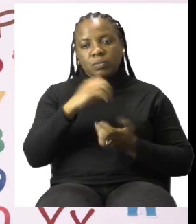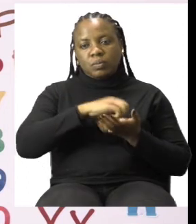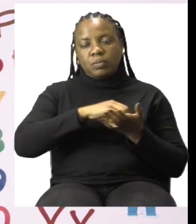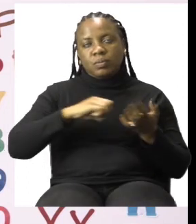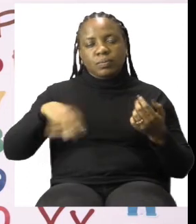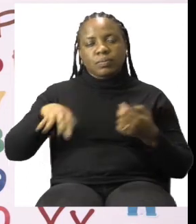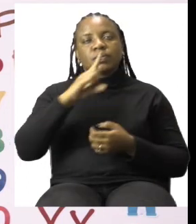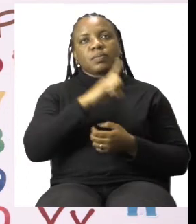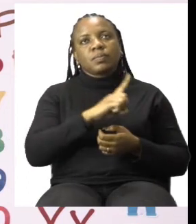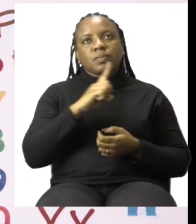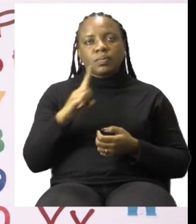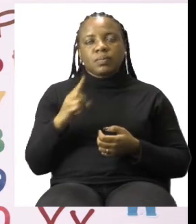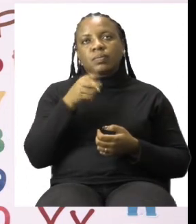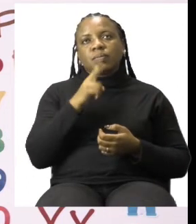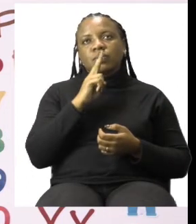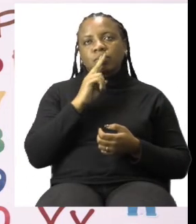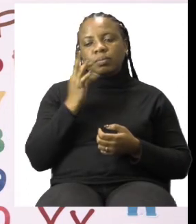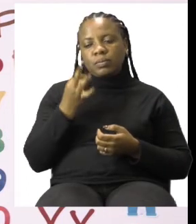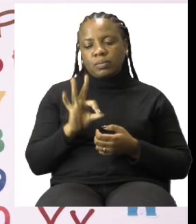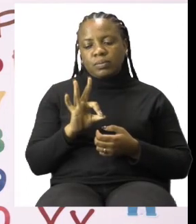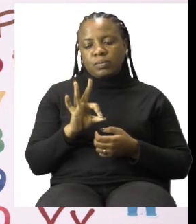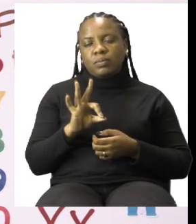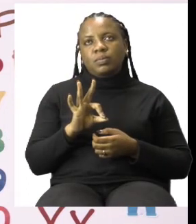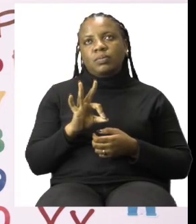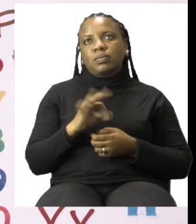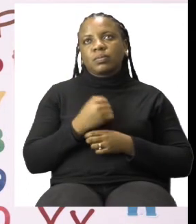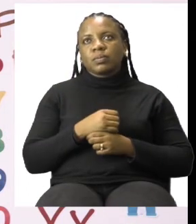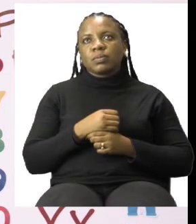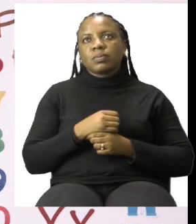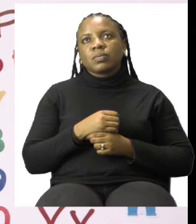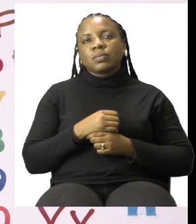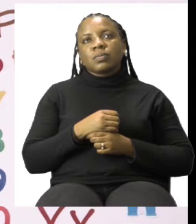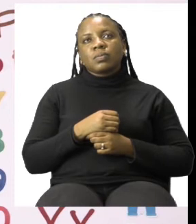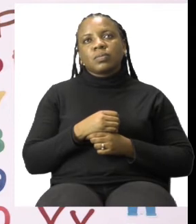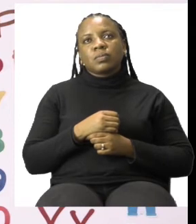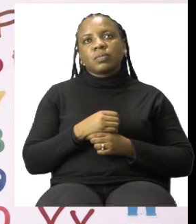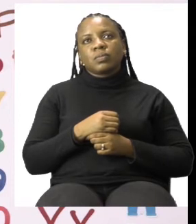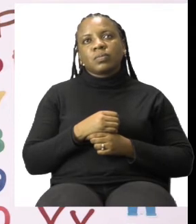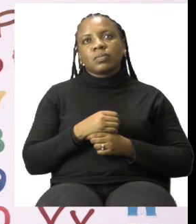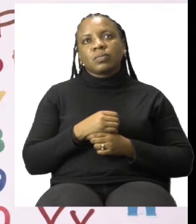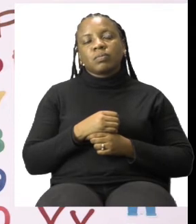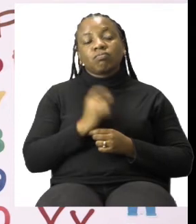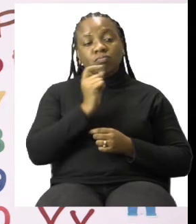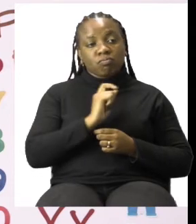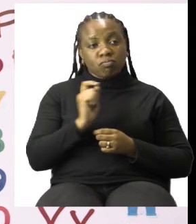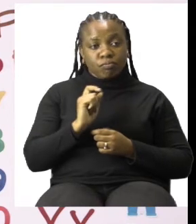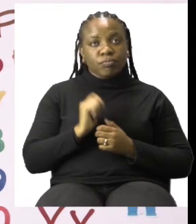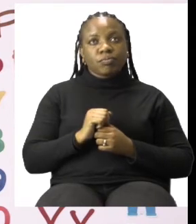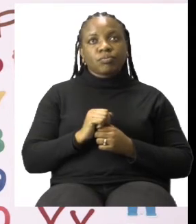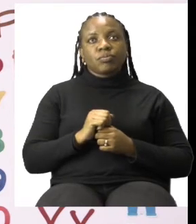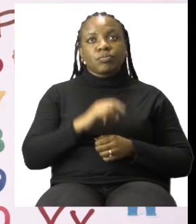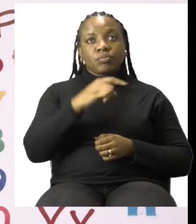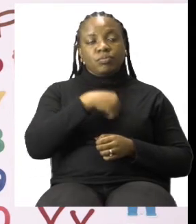minus 11 equals 9. So After that, we are going to write our sentence that